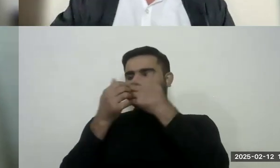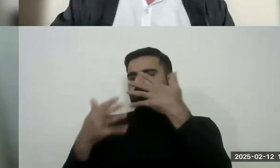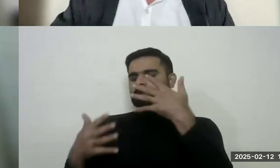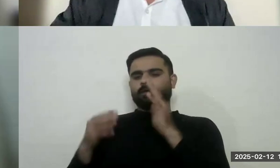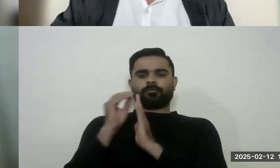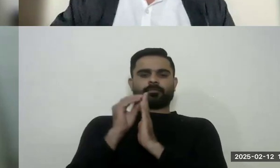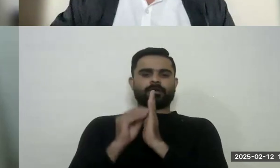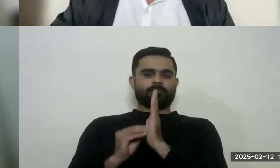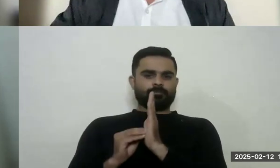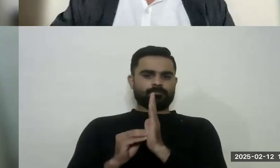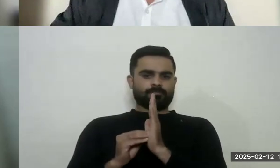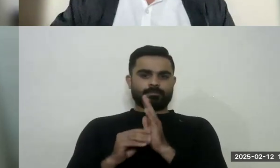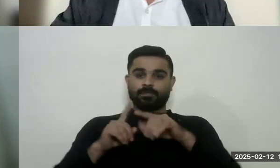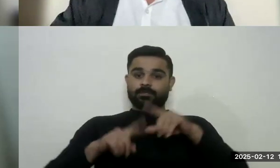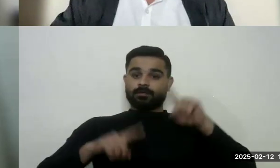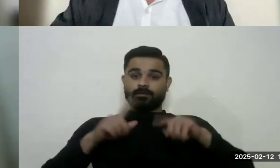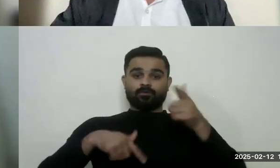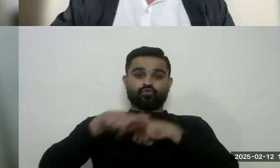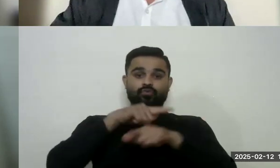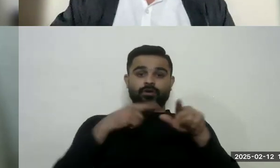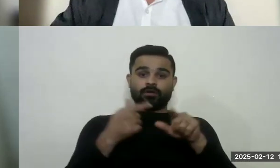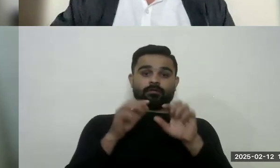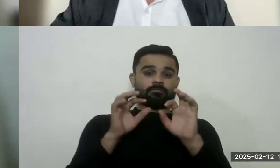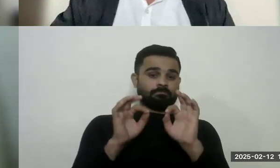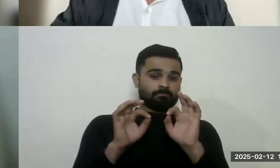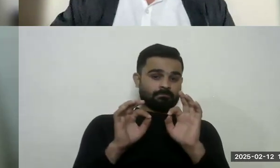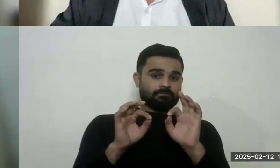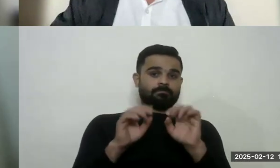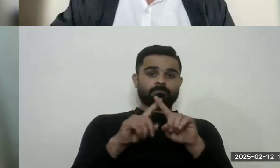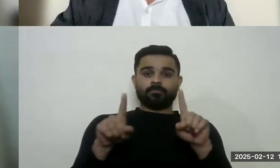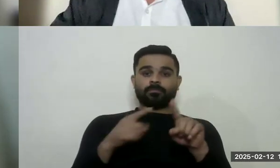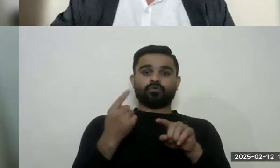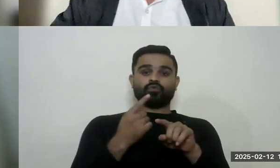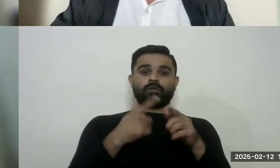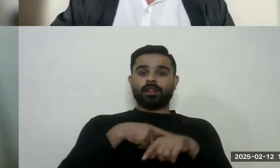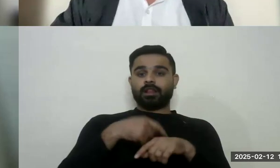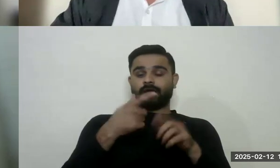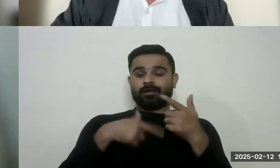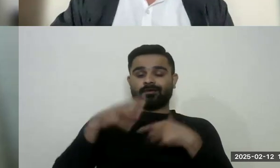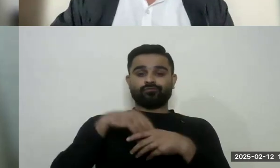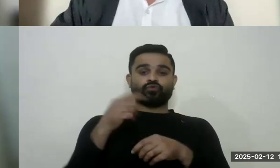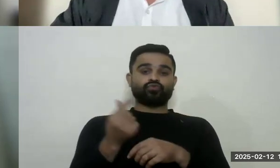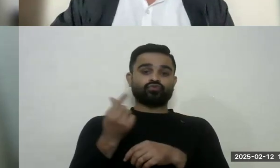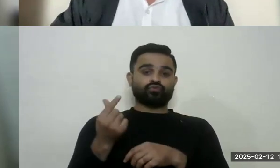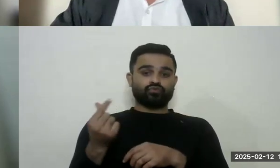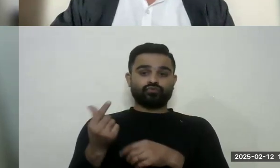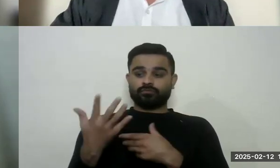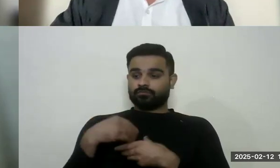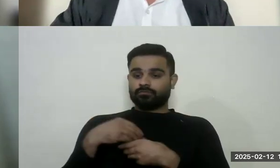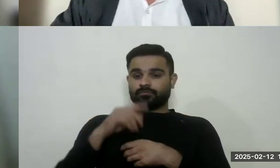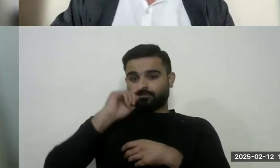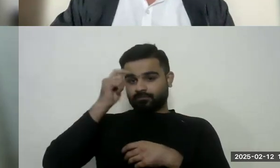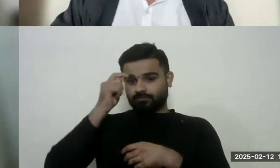mentioned that diversity of language use is fine, but only as long as it furthers the user's acquaintance with